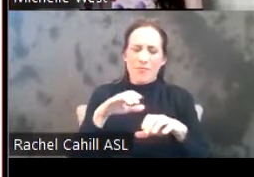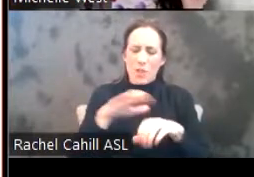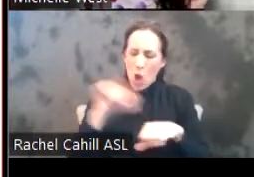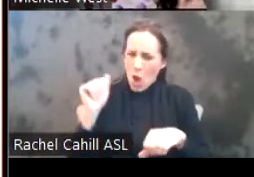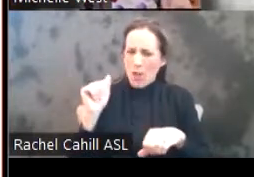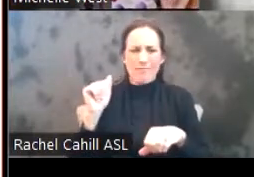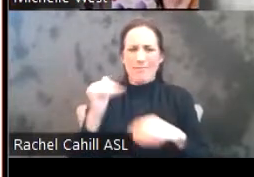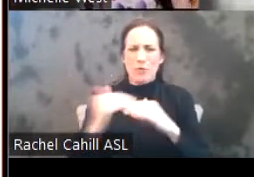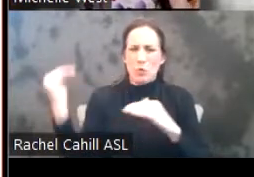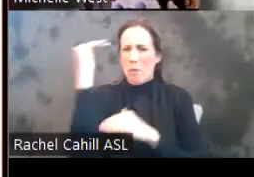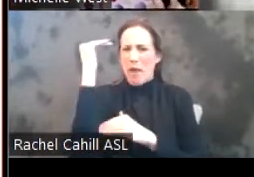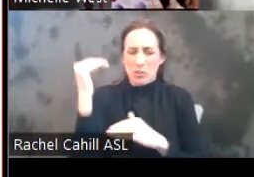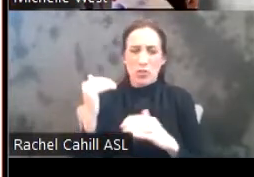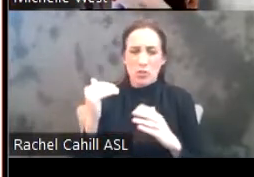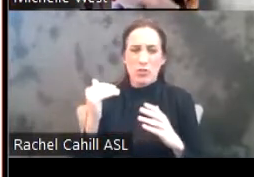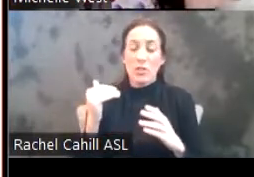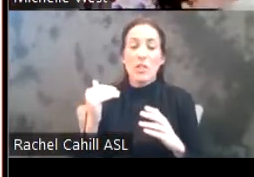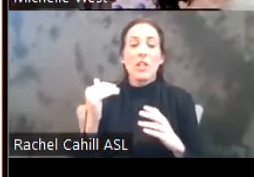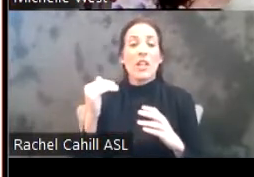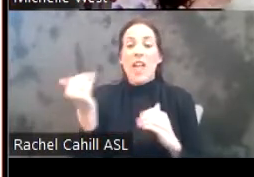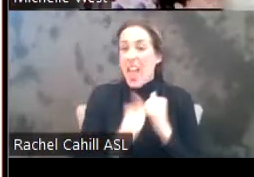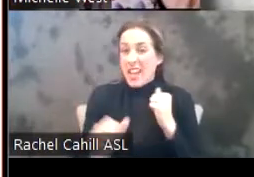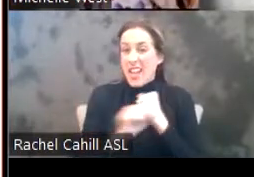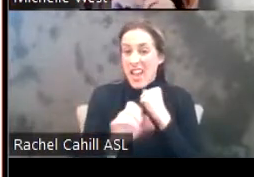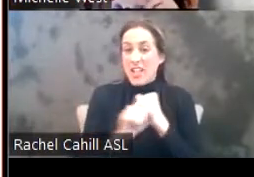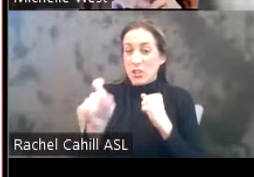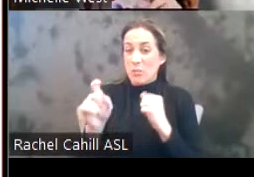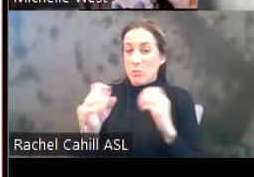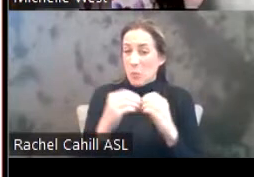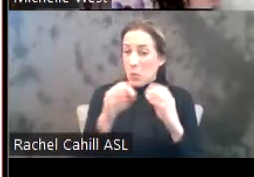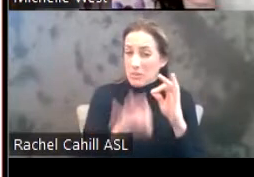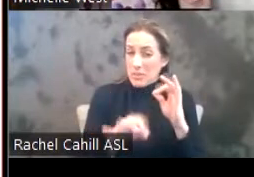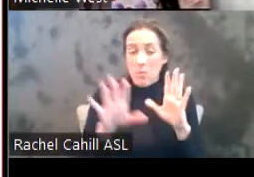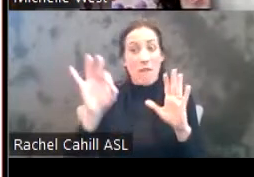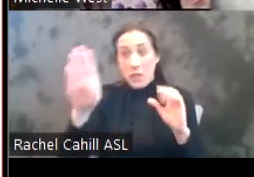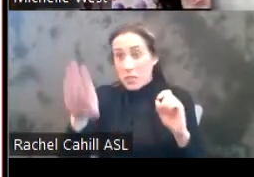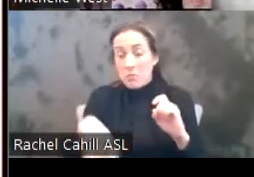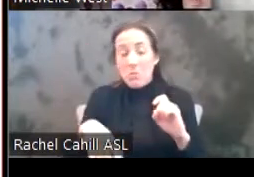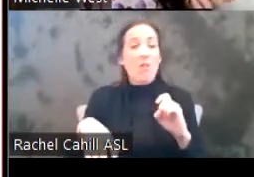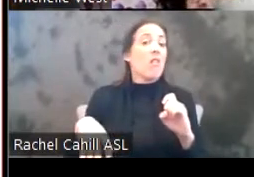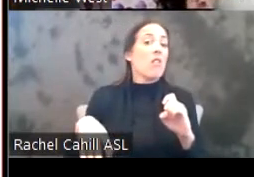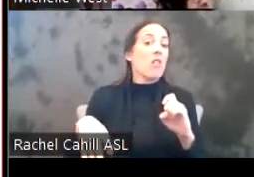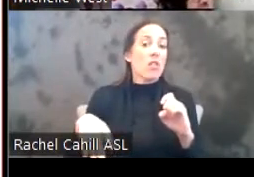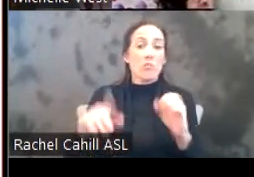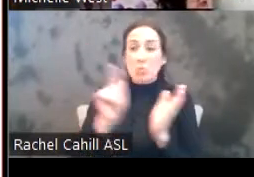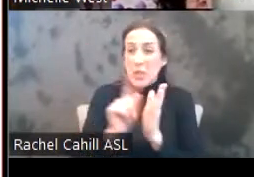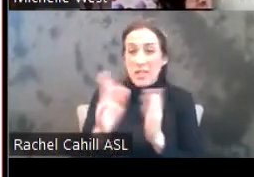a glance. So same with any ad you put anywhere, whether it be on Facebook or in